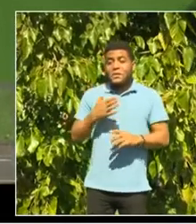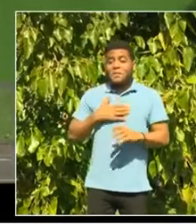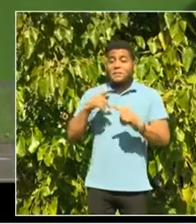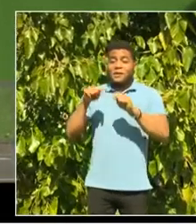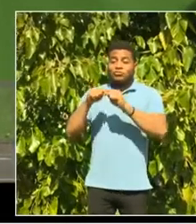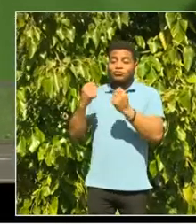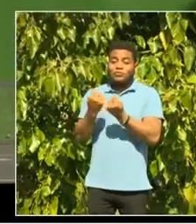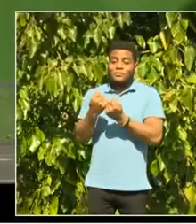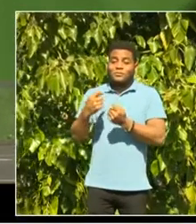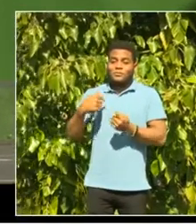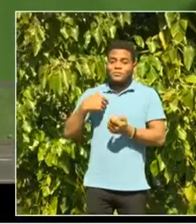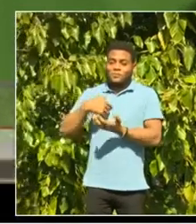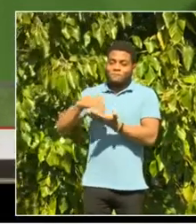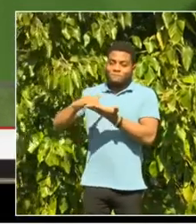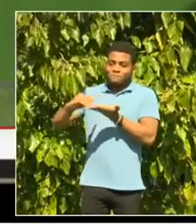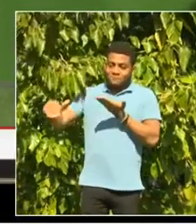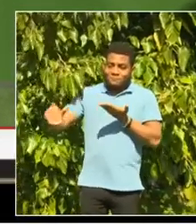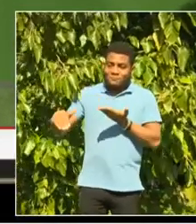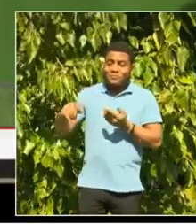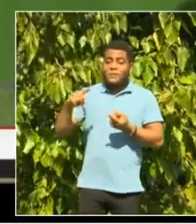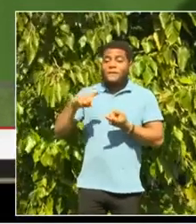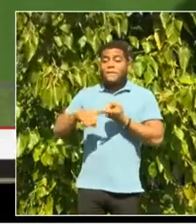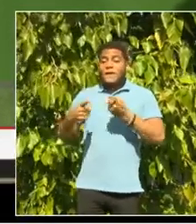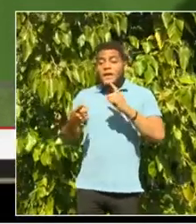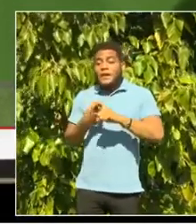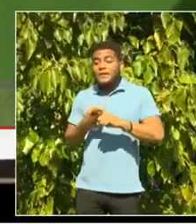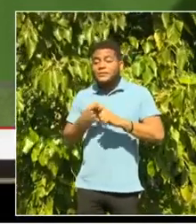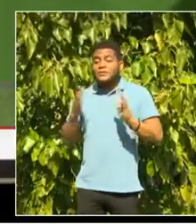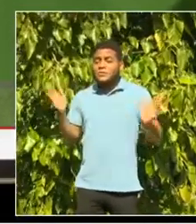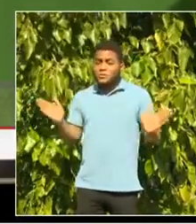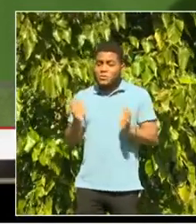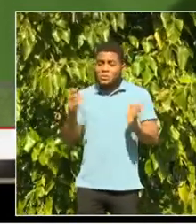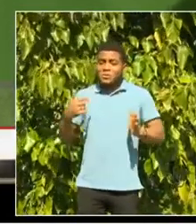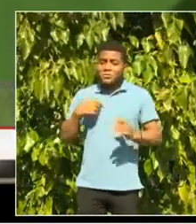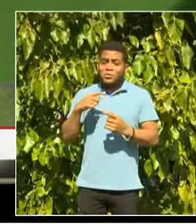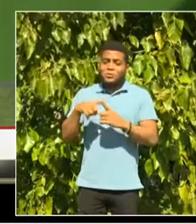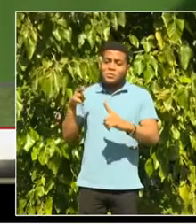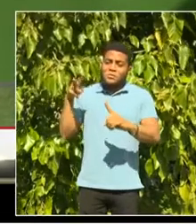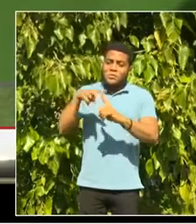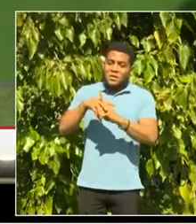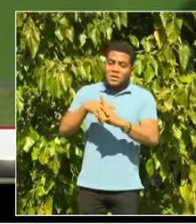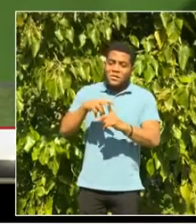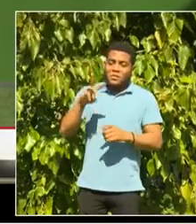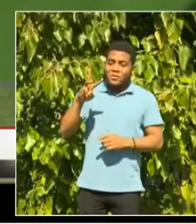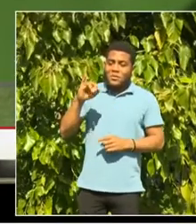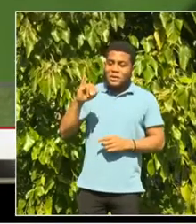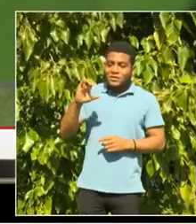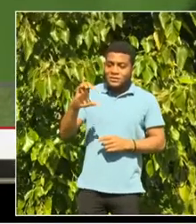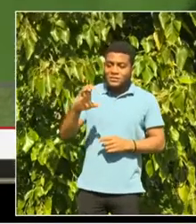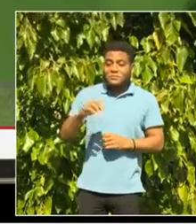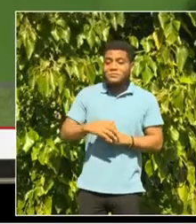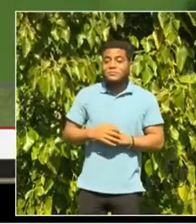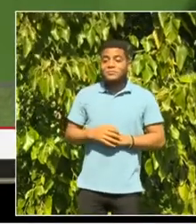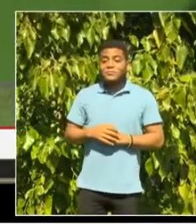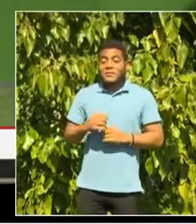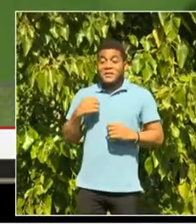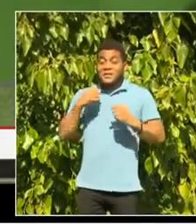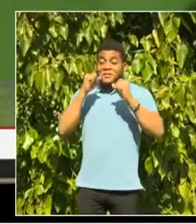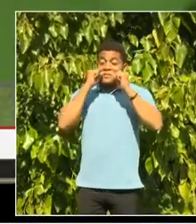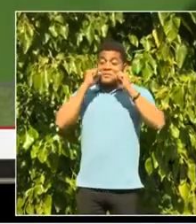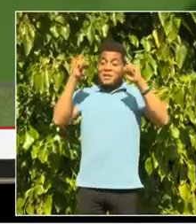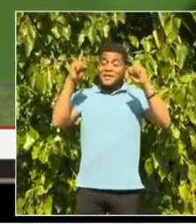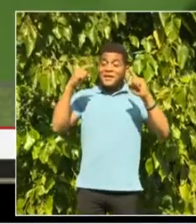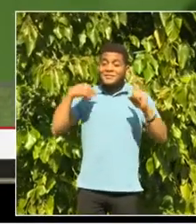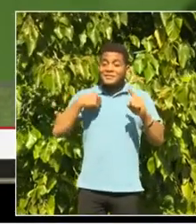likely eligible for WIC and encouraged me to apply. I was pleasantly surprised that I was able to book my intake meeting over the